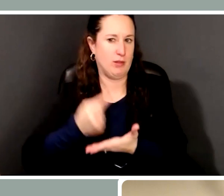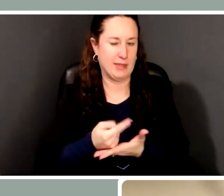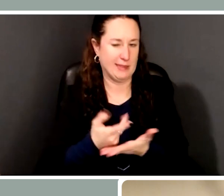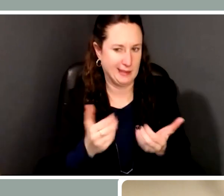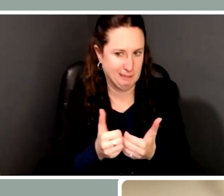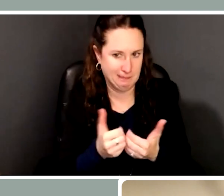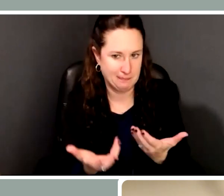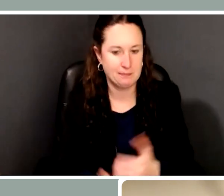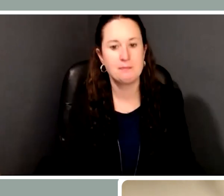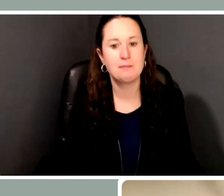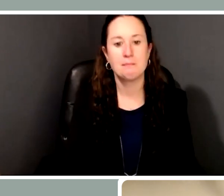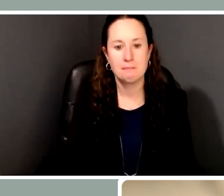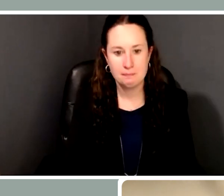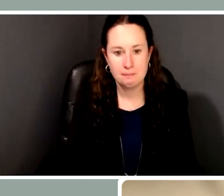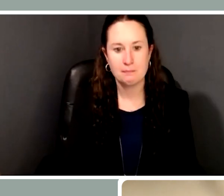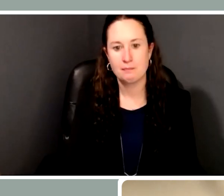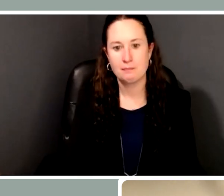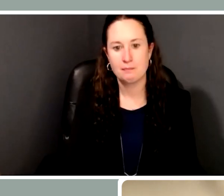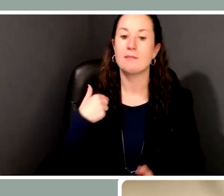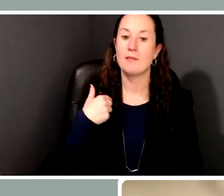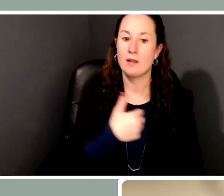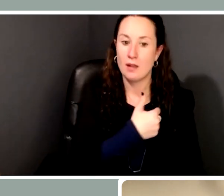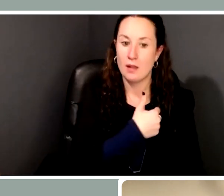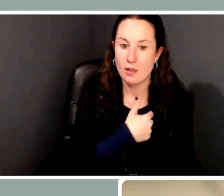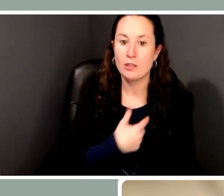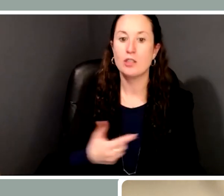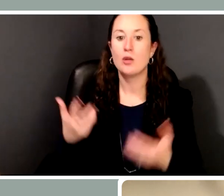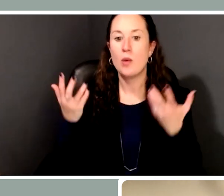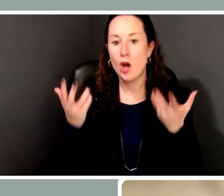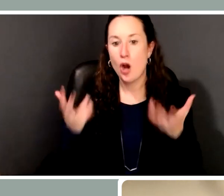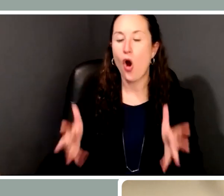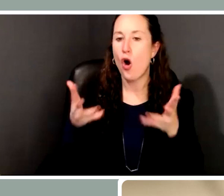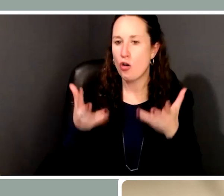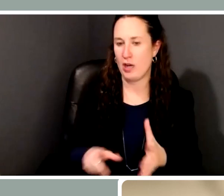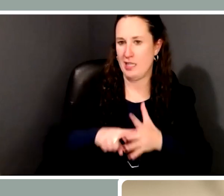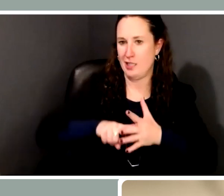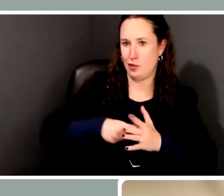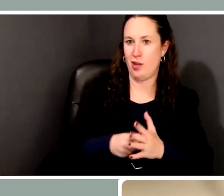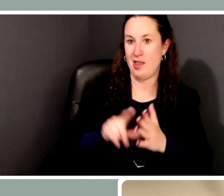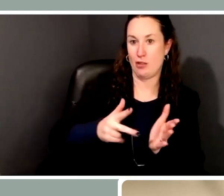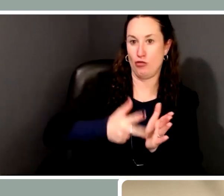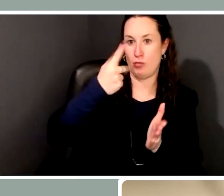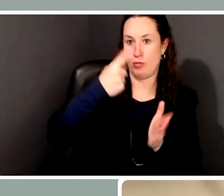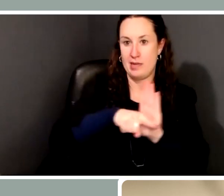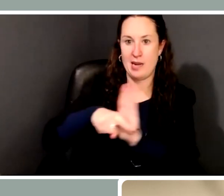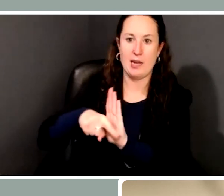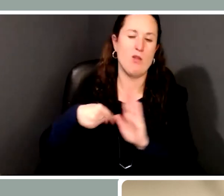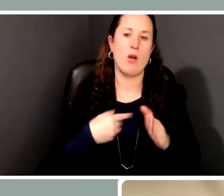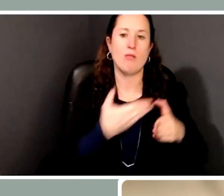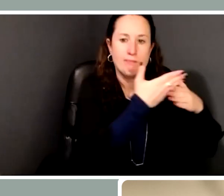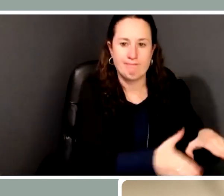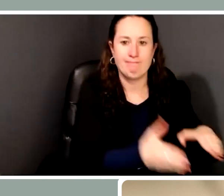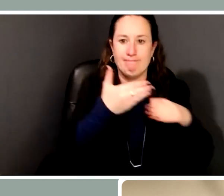as I mentioned, we're already starting to break triple negative breast cancer into different categories. And we recognize that traditionally it had